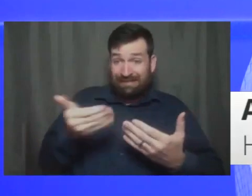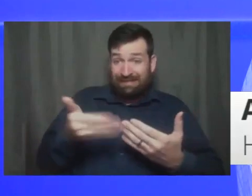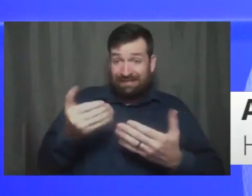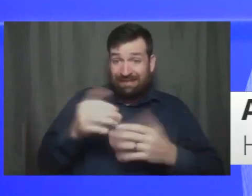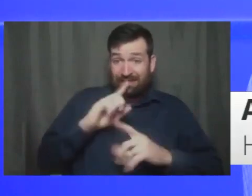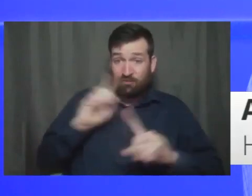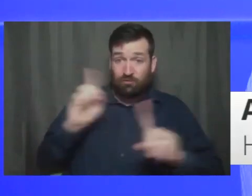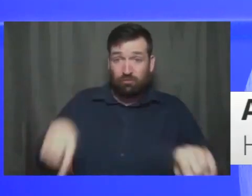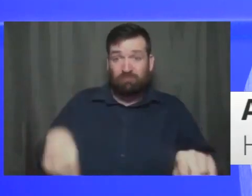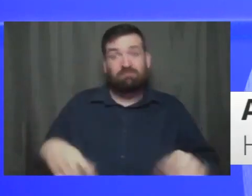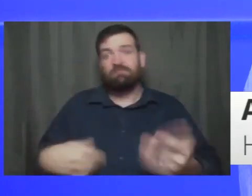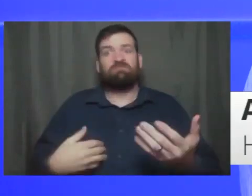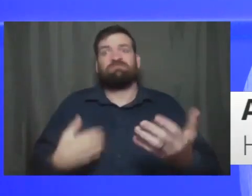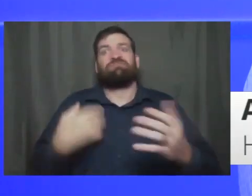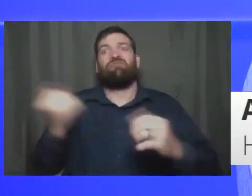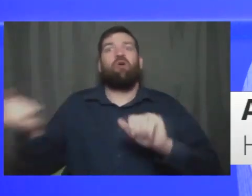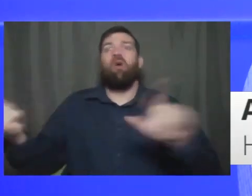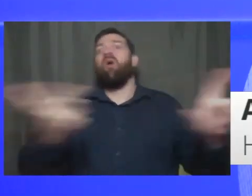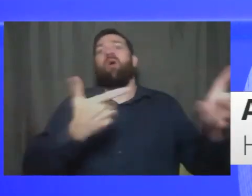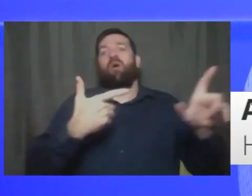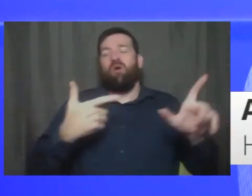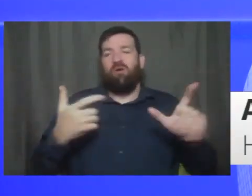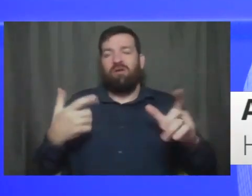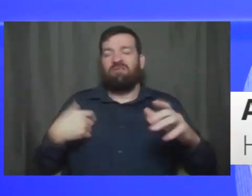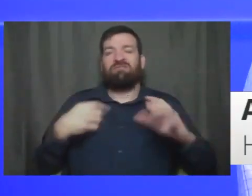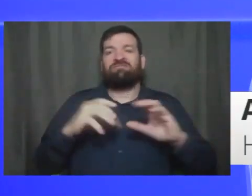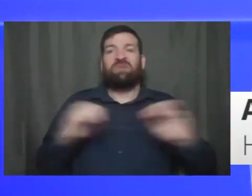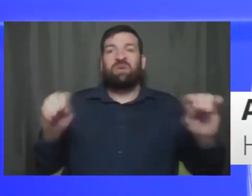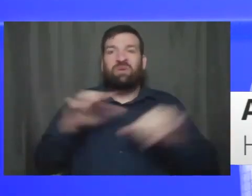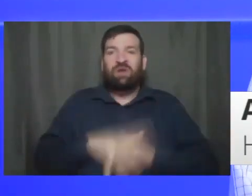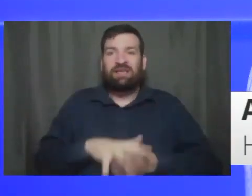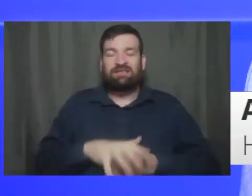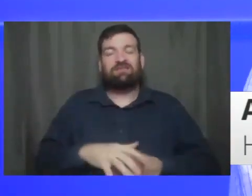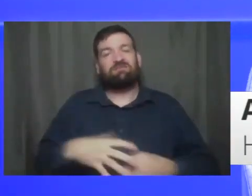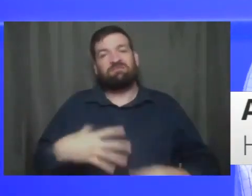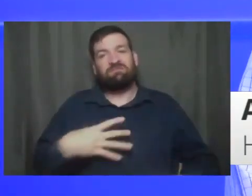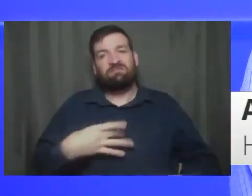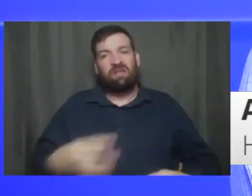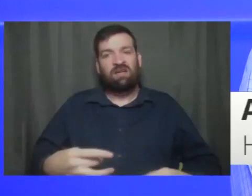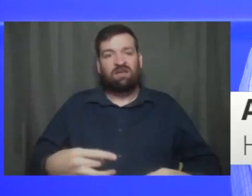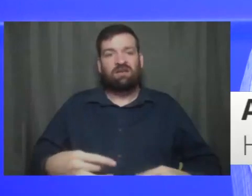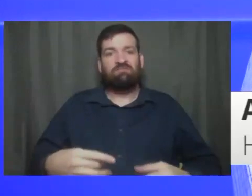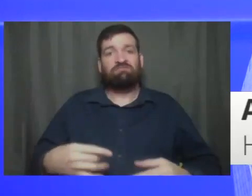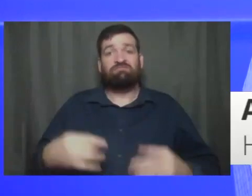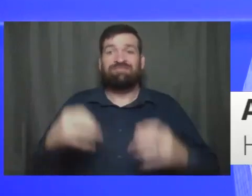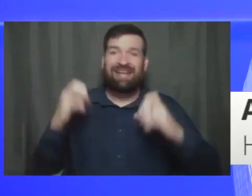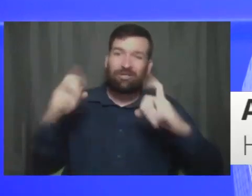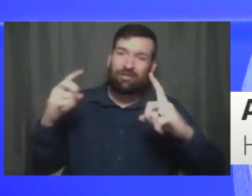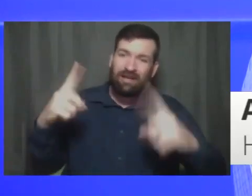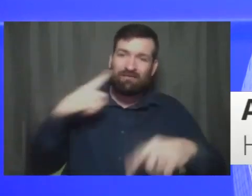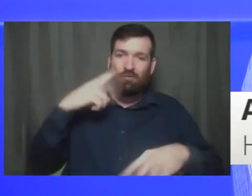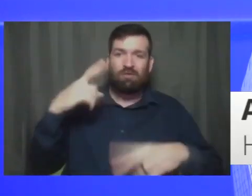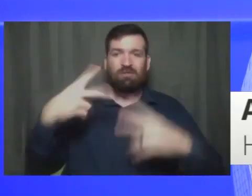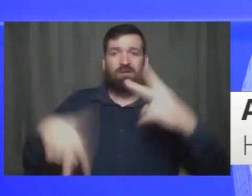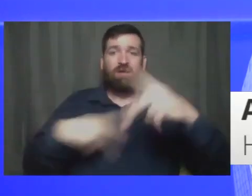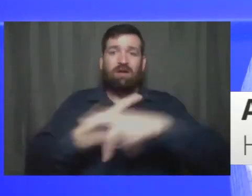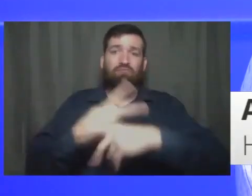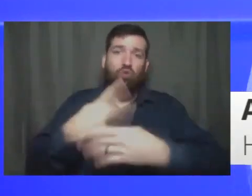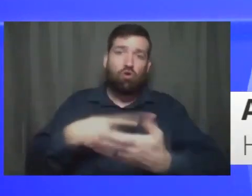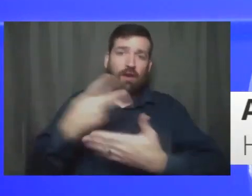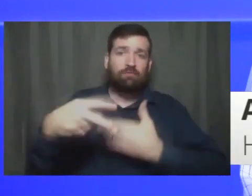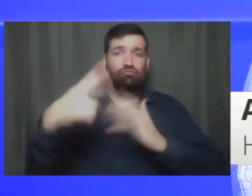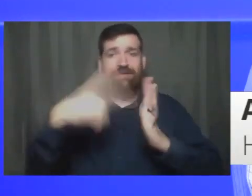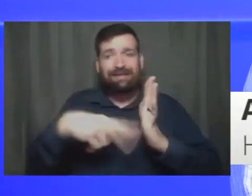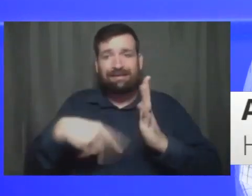stress. So it's very complicated, very layered. I do like the idea of, again, getting educated through programs like this, reading, getting online, watching